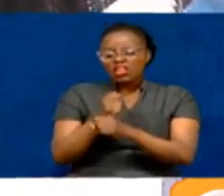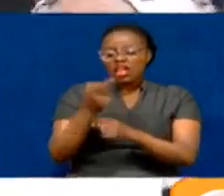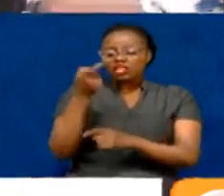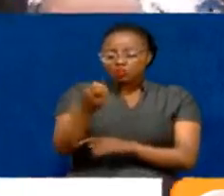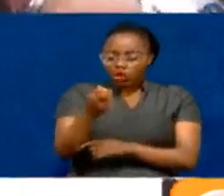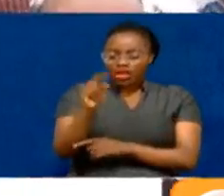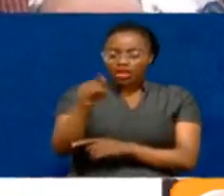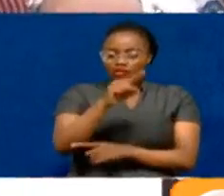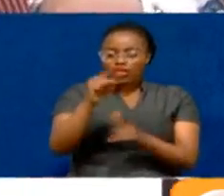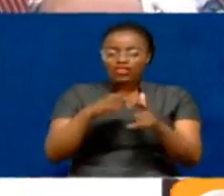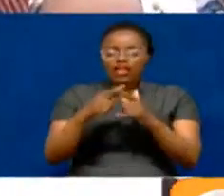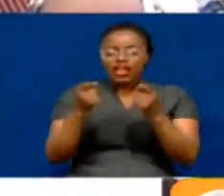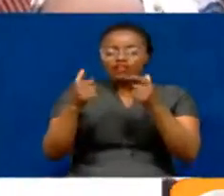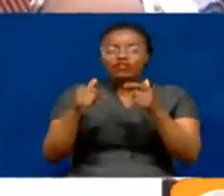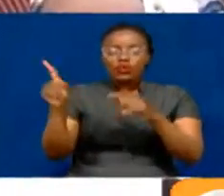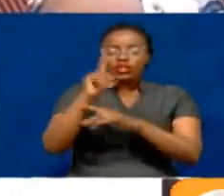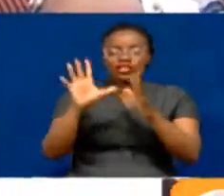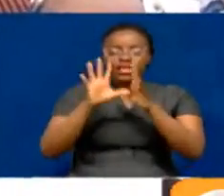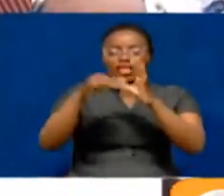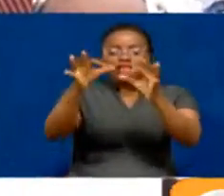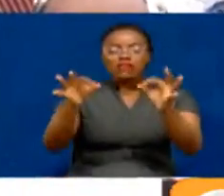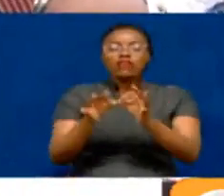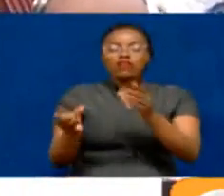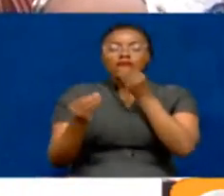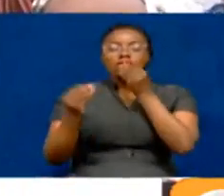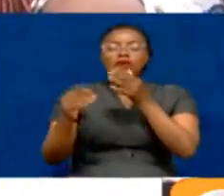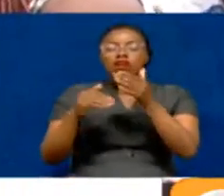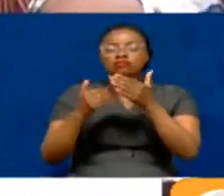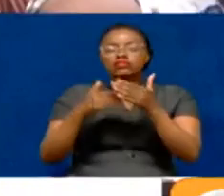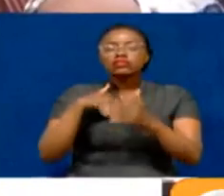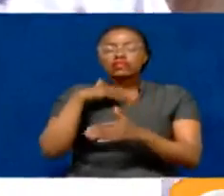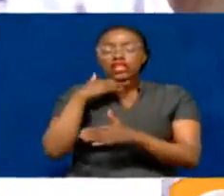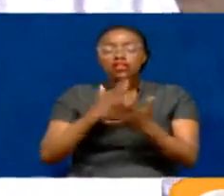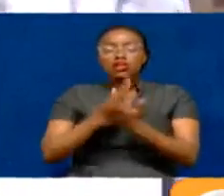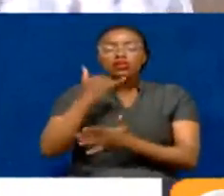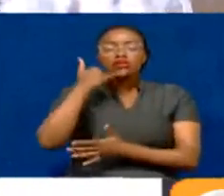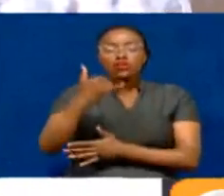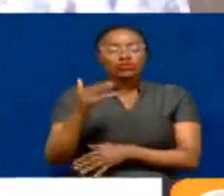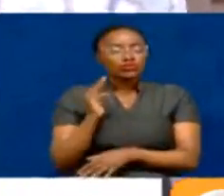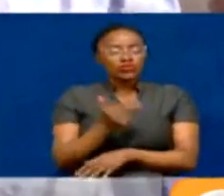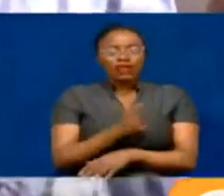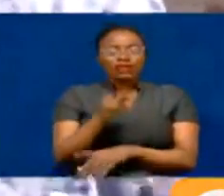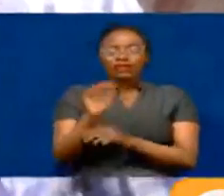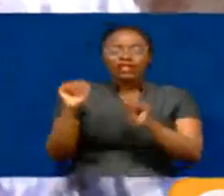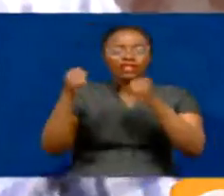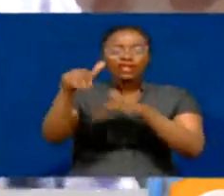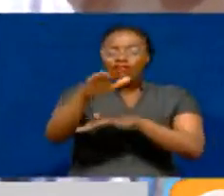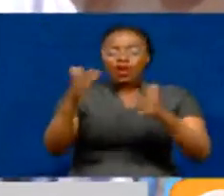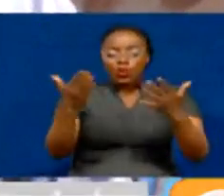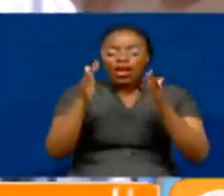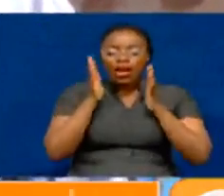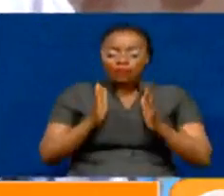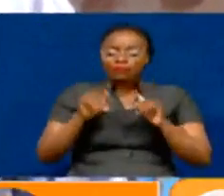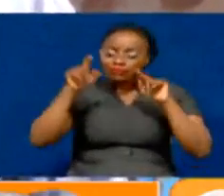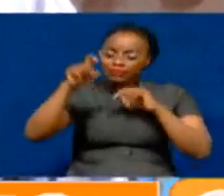offense. Days later, the family was notified of his demise through a phone call. To us, the safest place where one